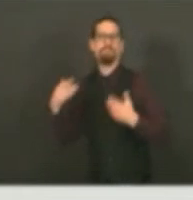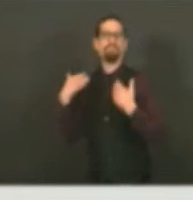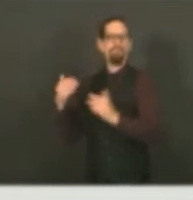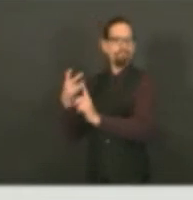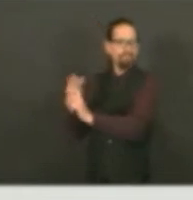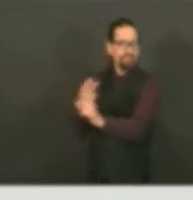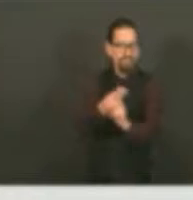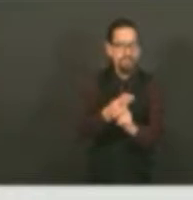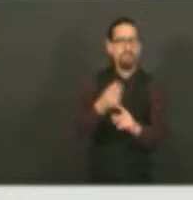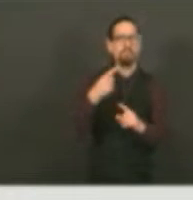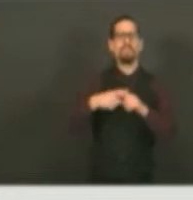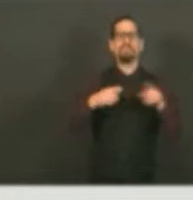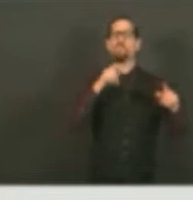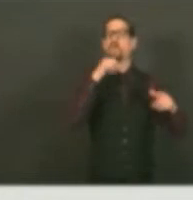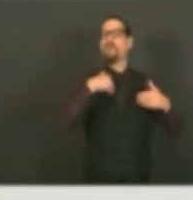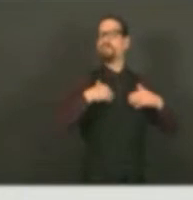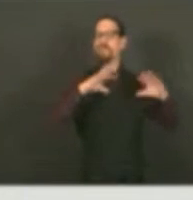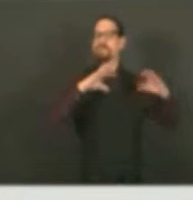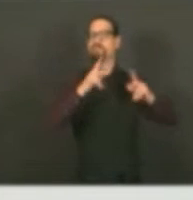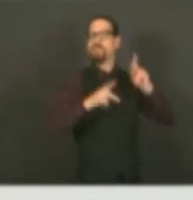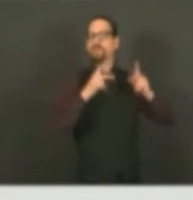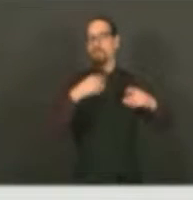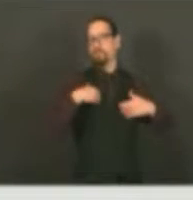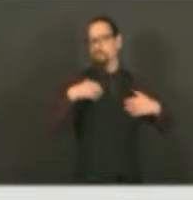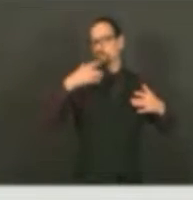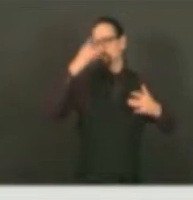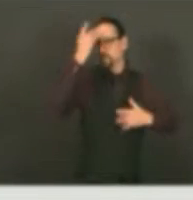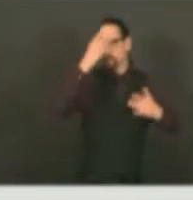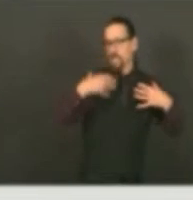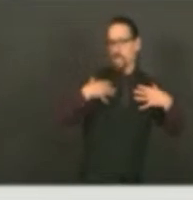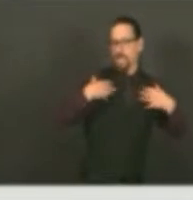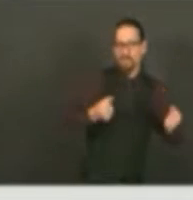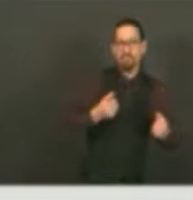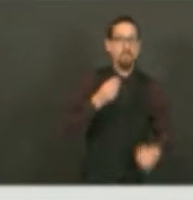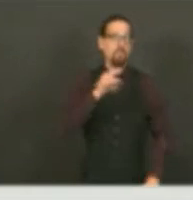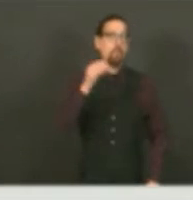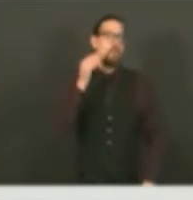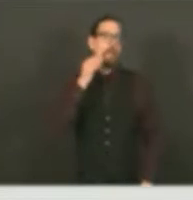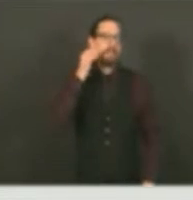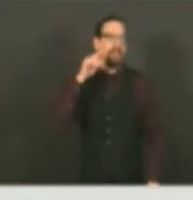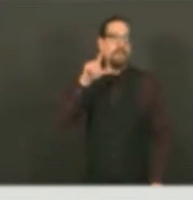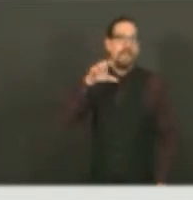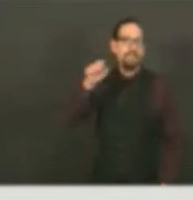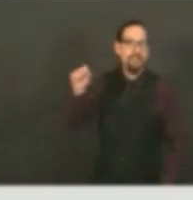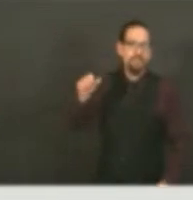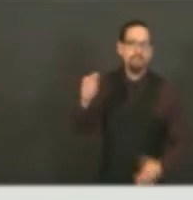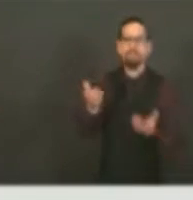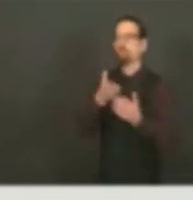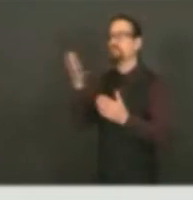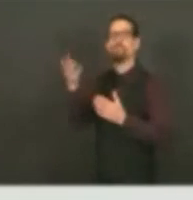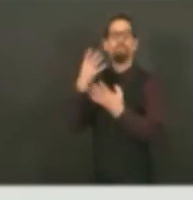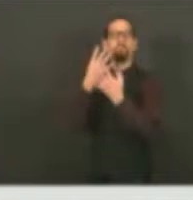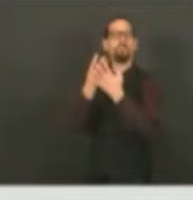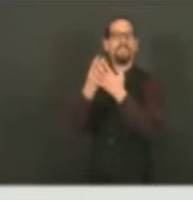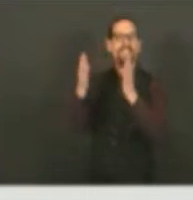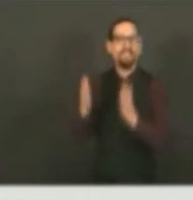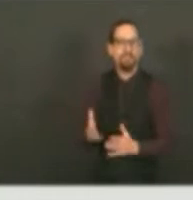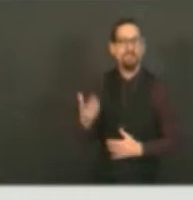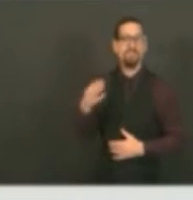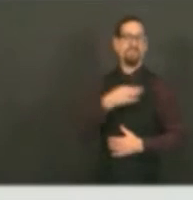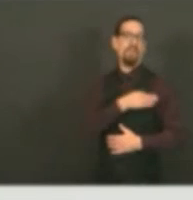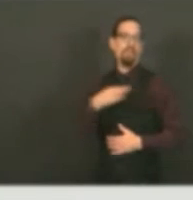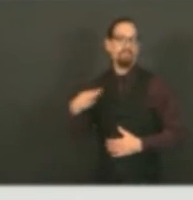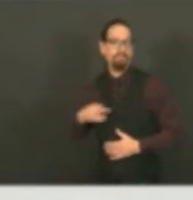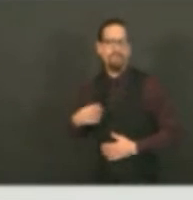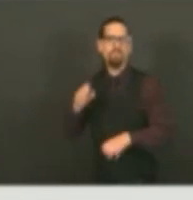conditions, and people in homeless shelters and group homes, and incarcerated or detained people and staff in those settings. So those are all groups that